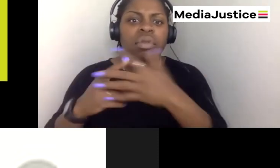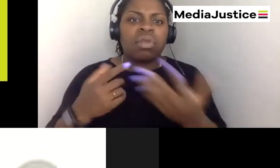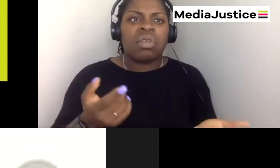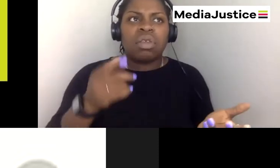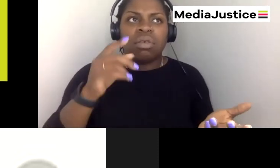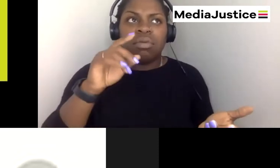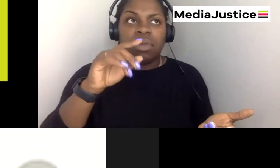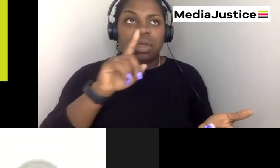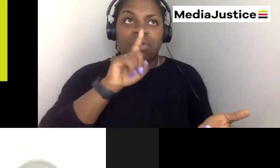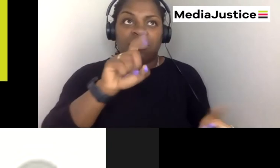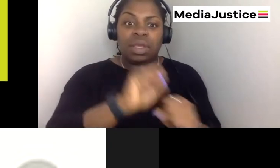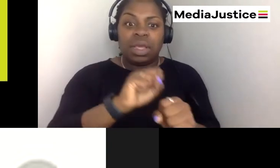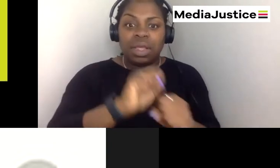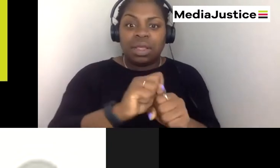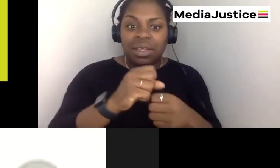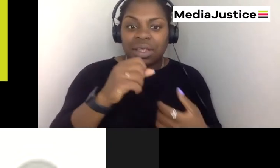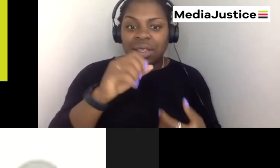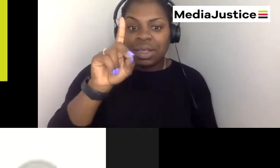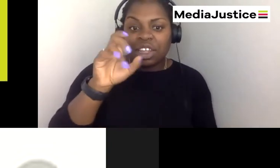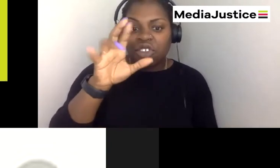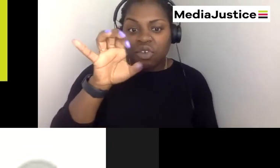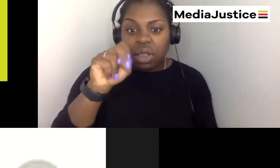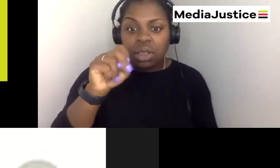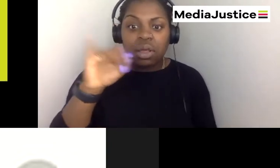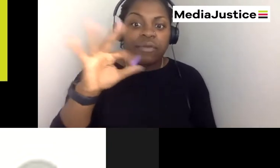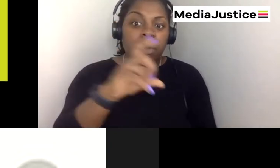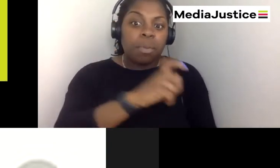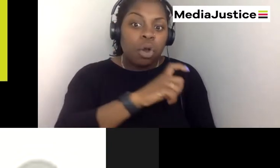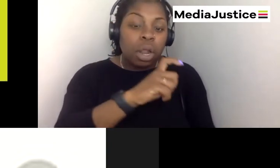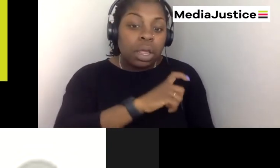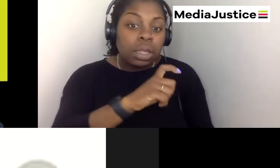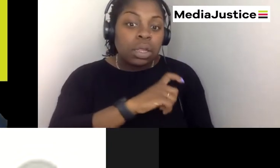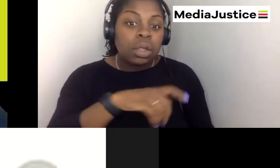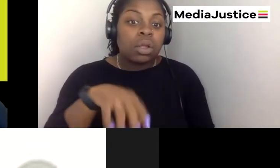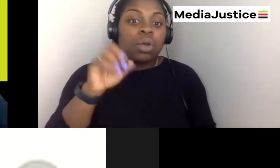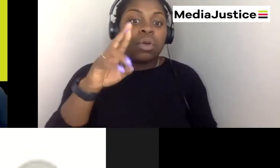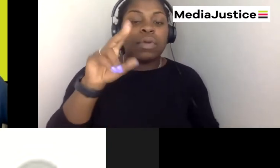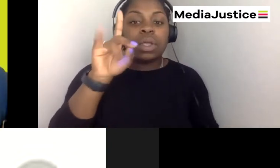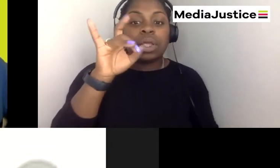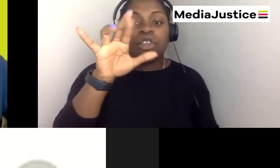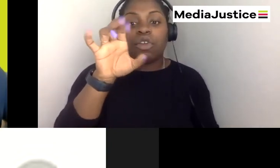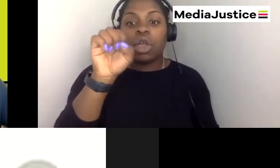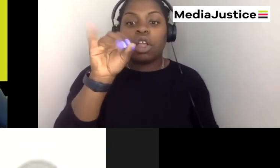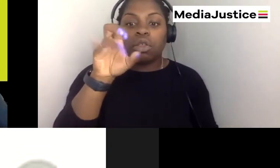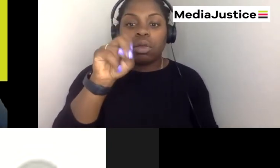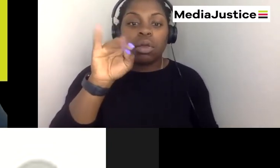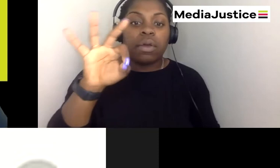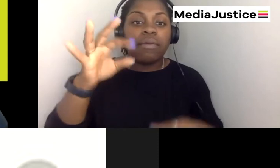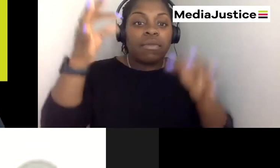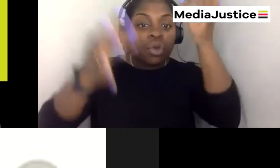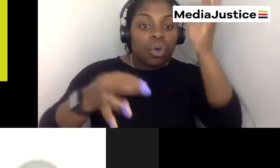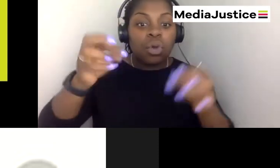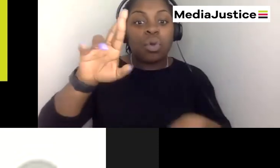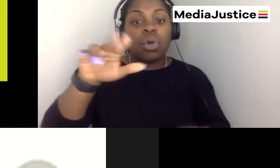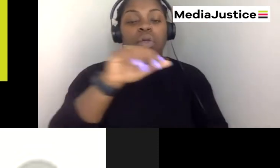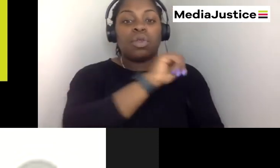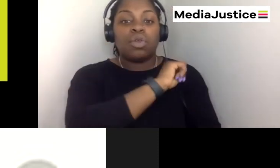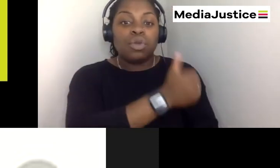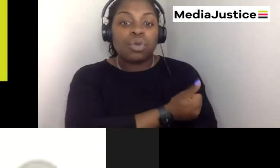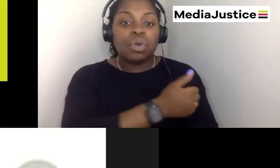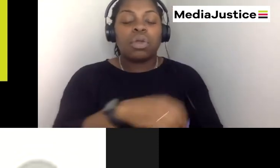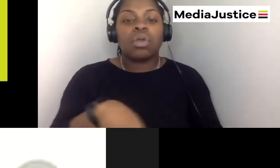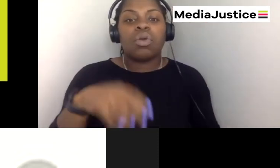the discretion of the police officer or at discretion of the attorney or the courts, like who